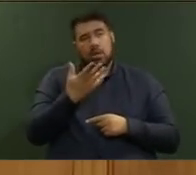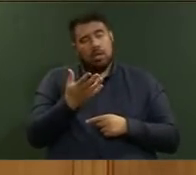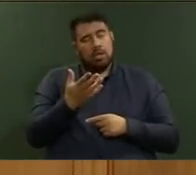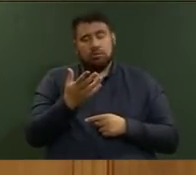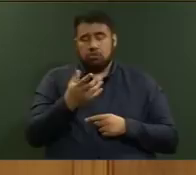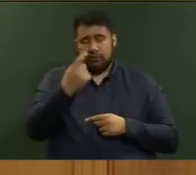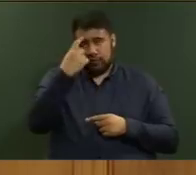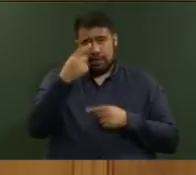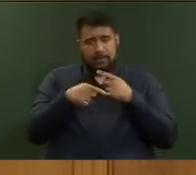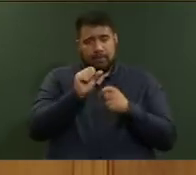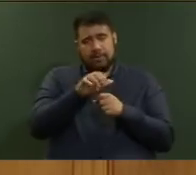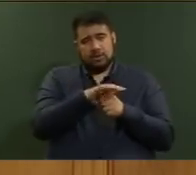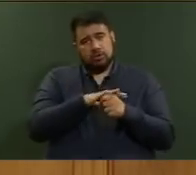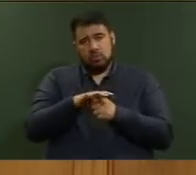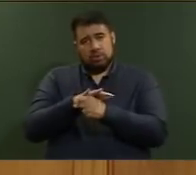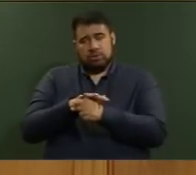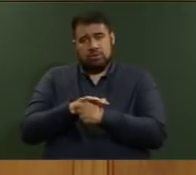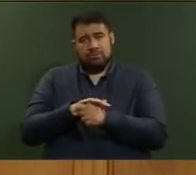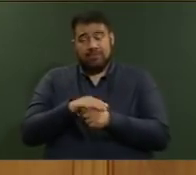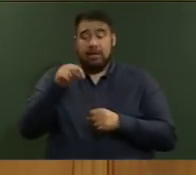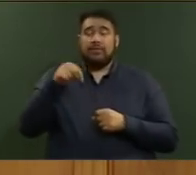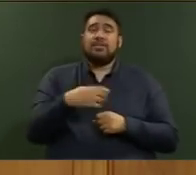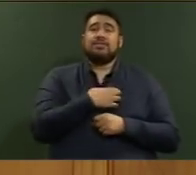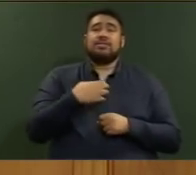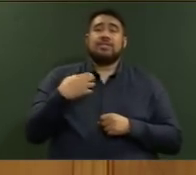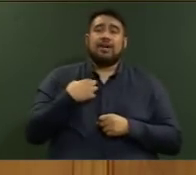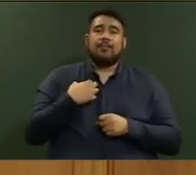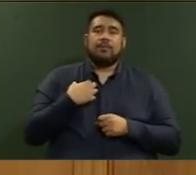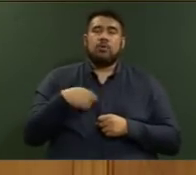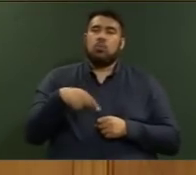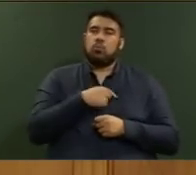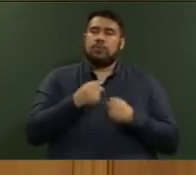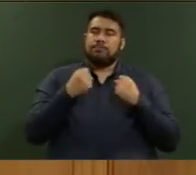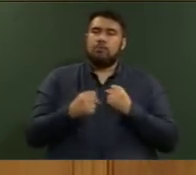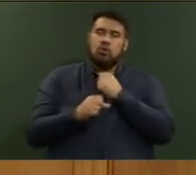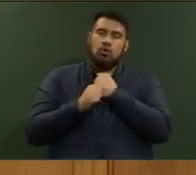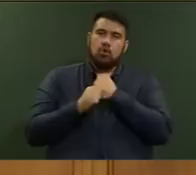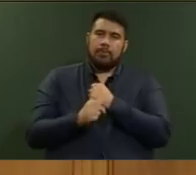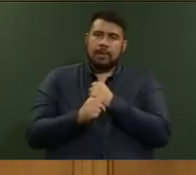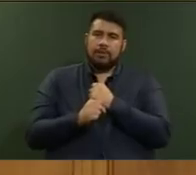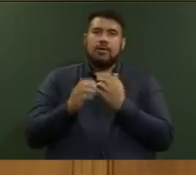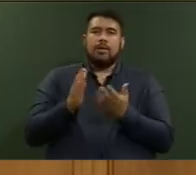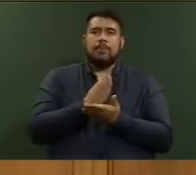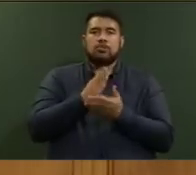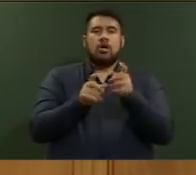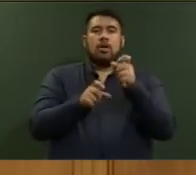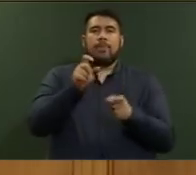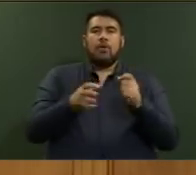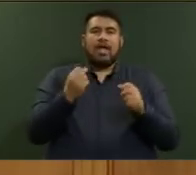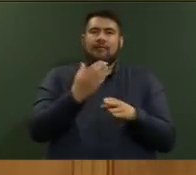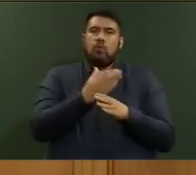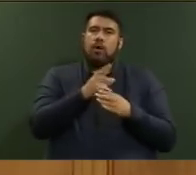play. This government is committed to people having dignified